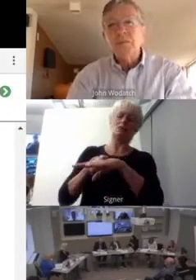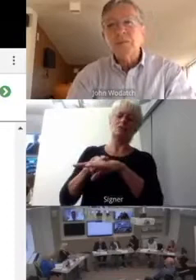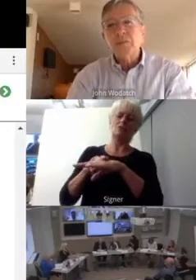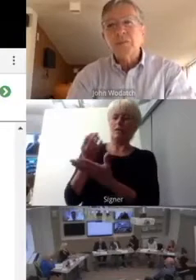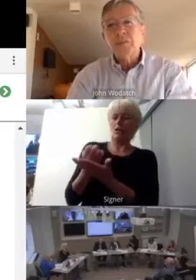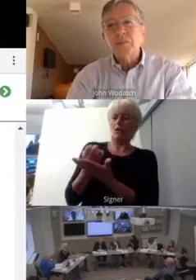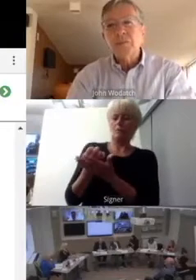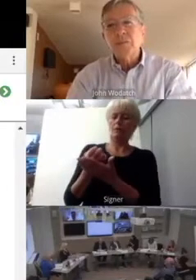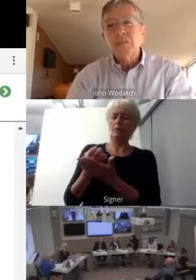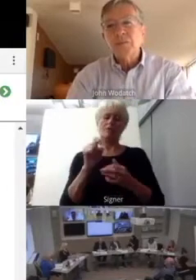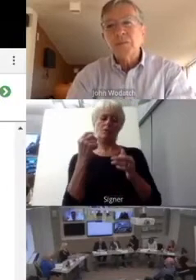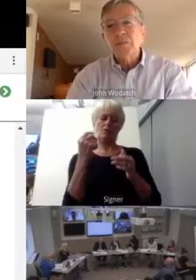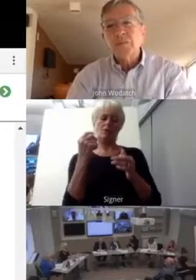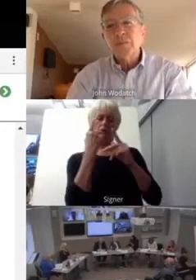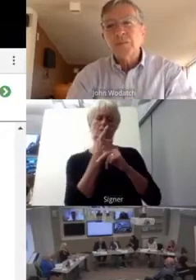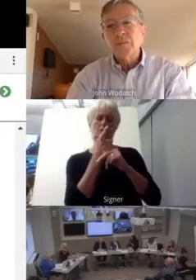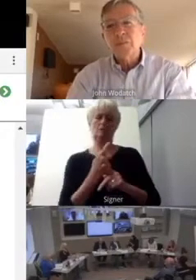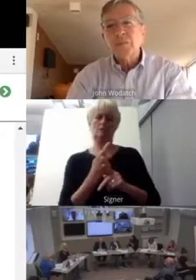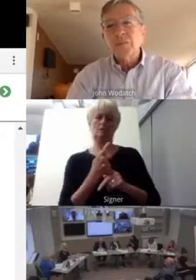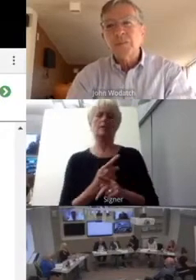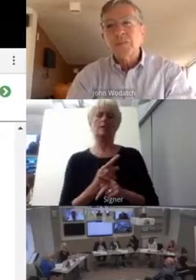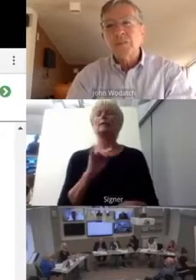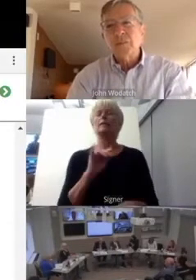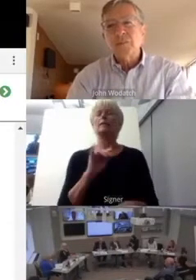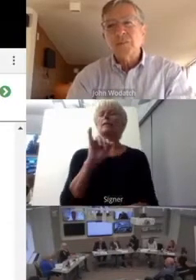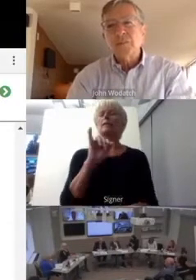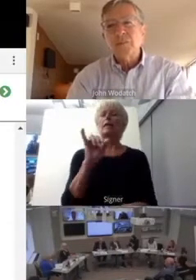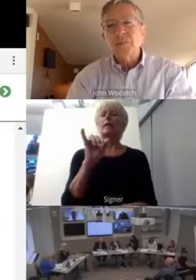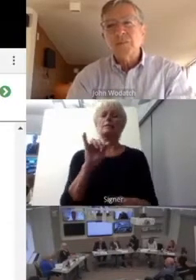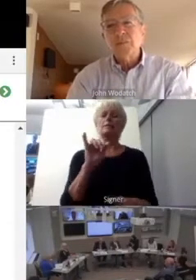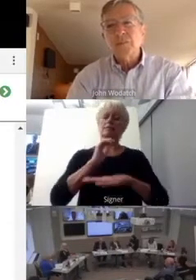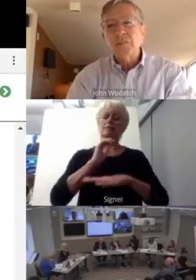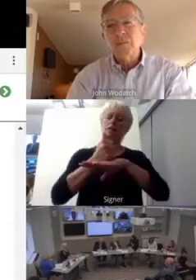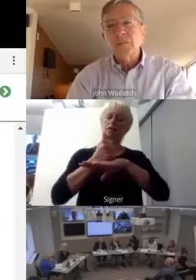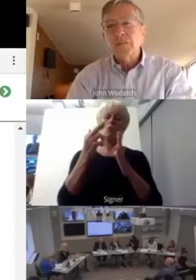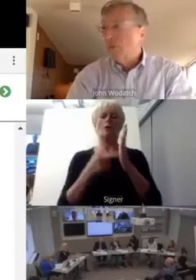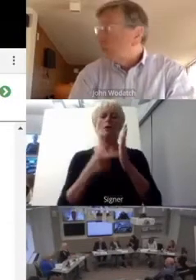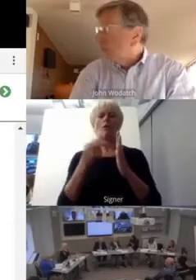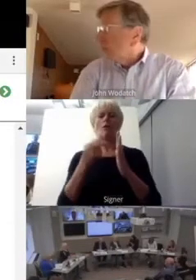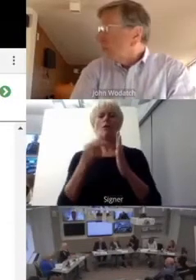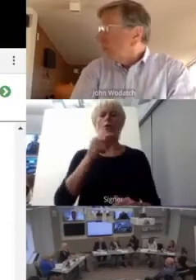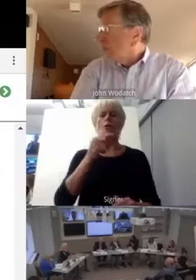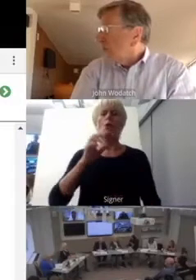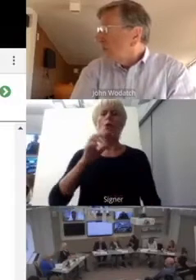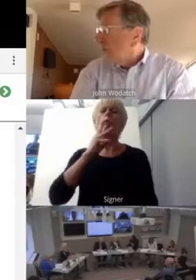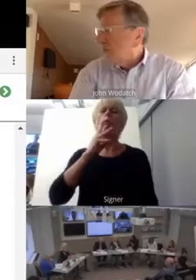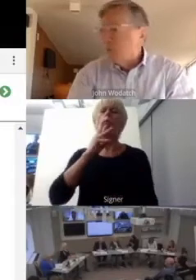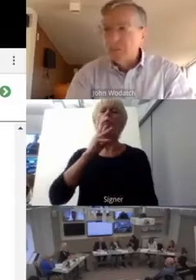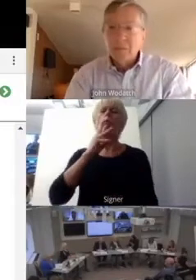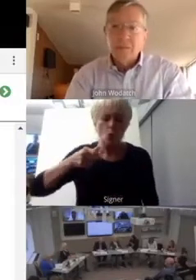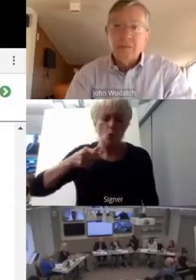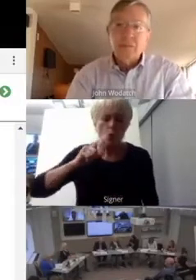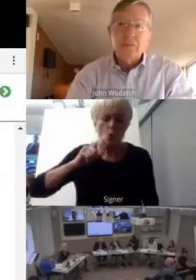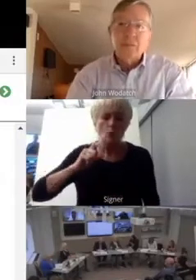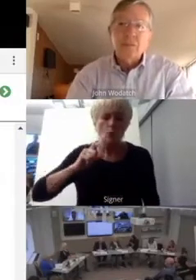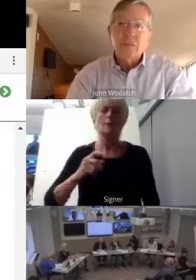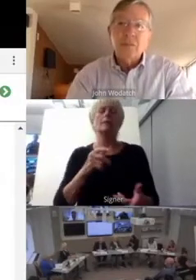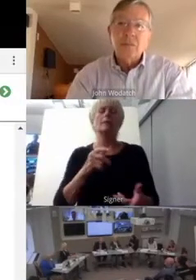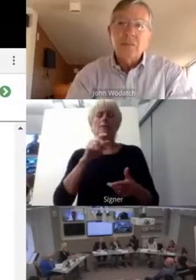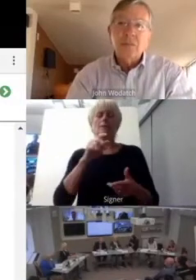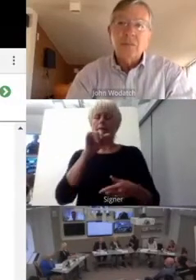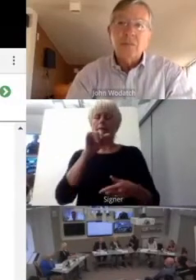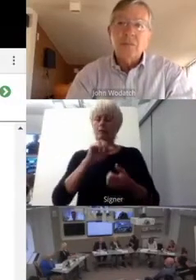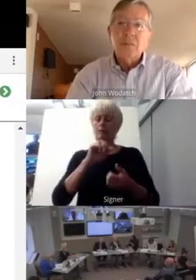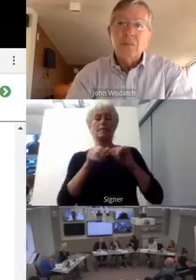you're setting regulations for drinking fountains, you look at what the change is from standard practice, and